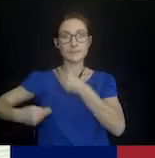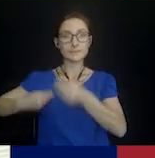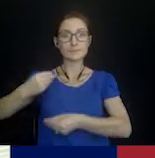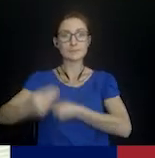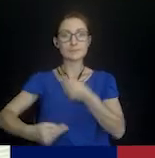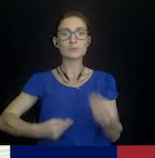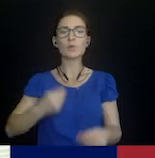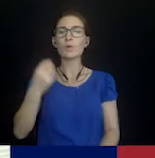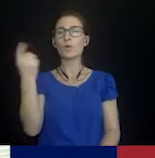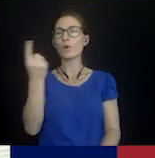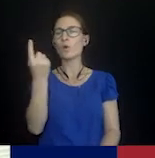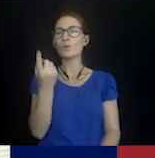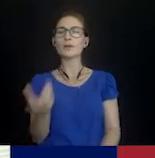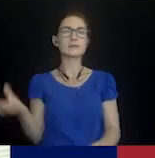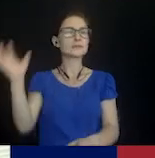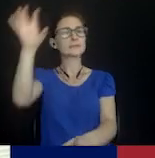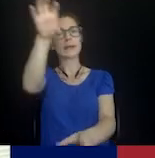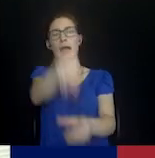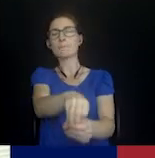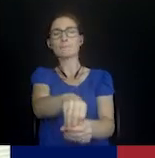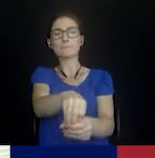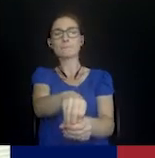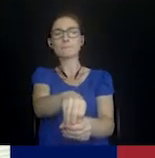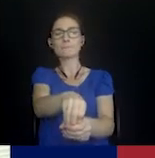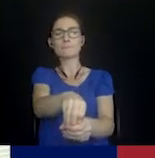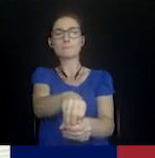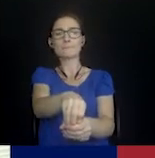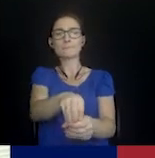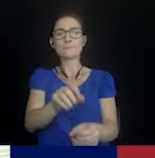years has always been very